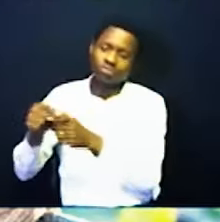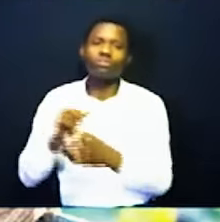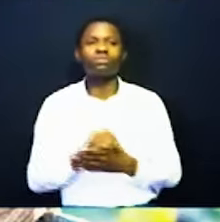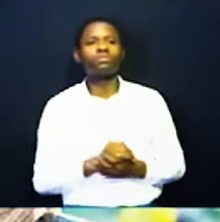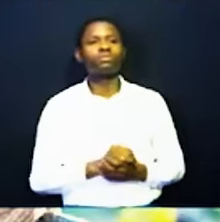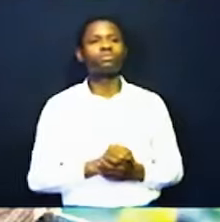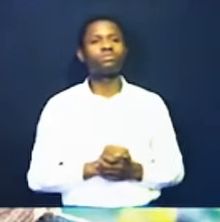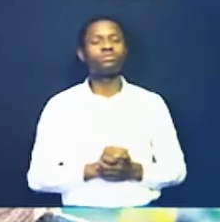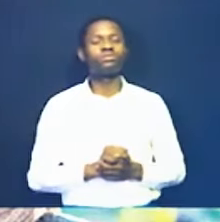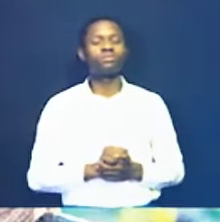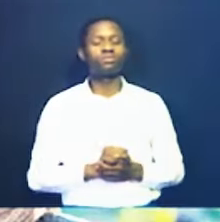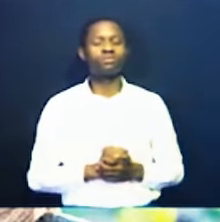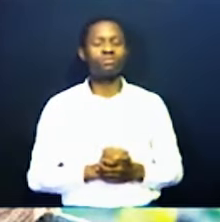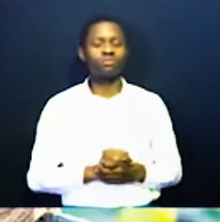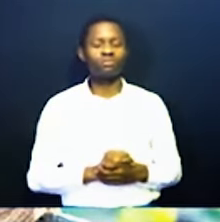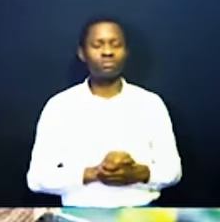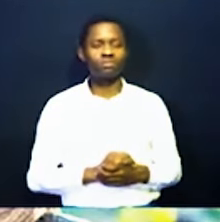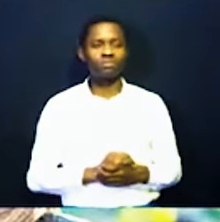The